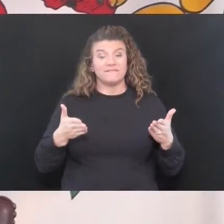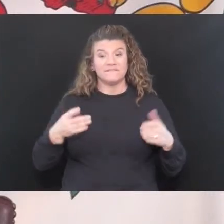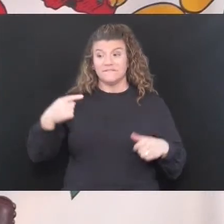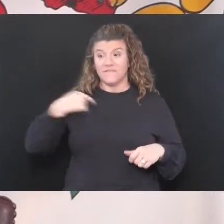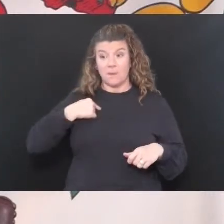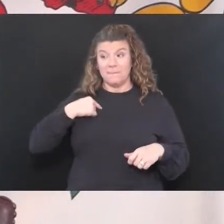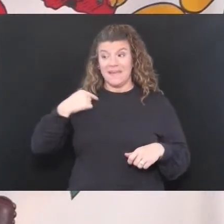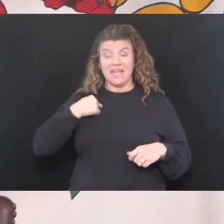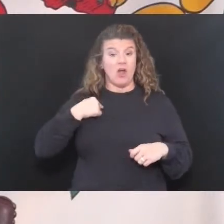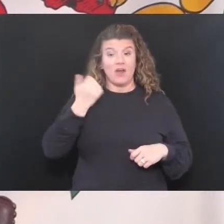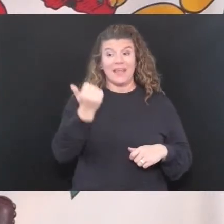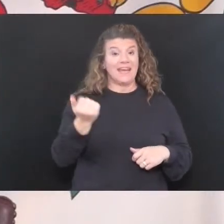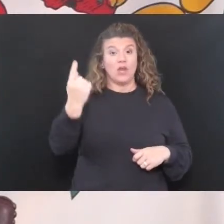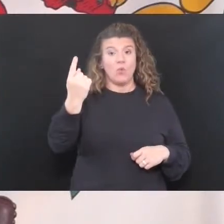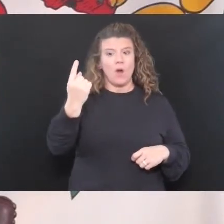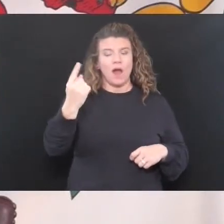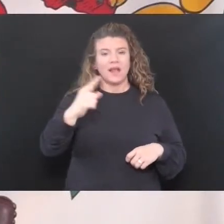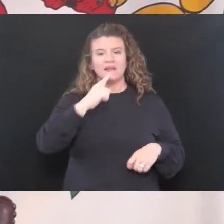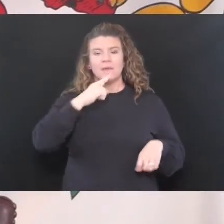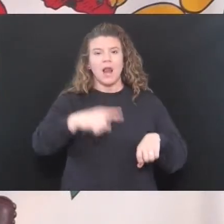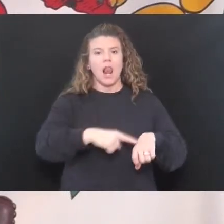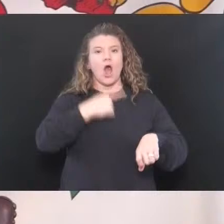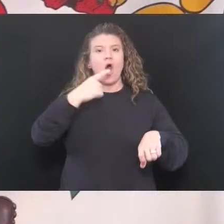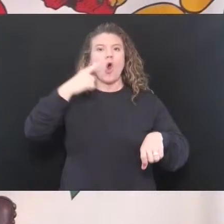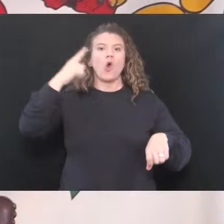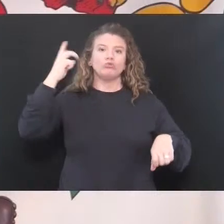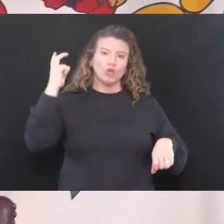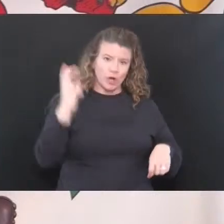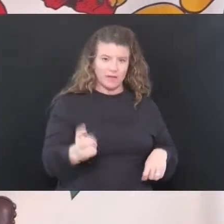or for anyone, it's been a long journey,